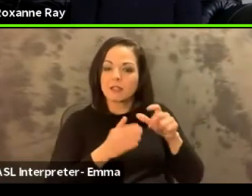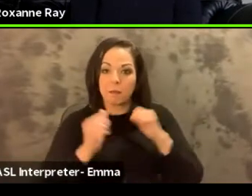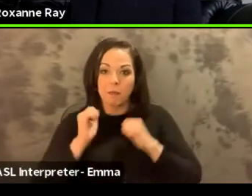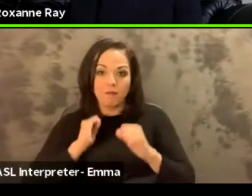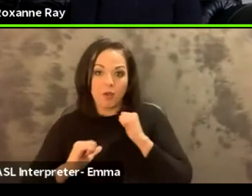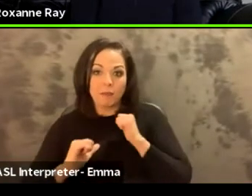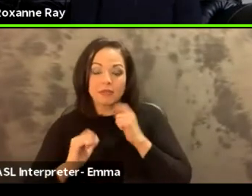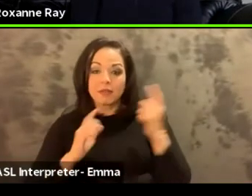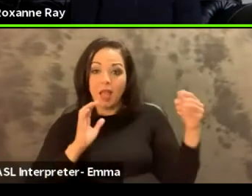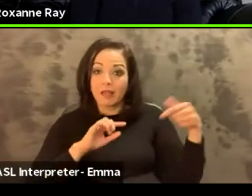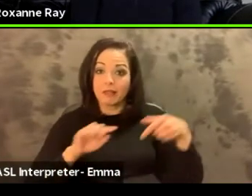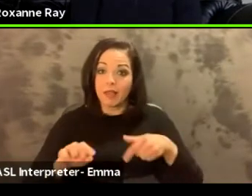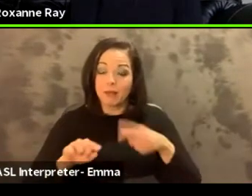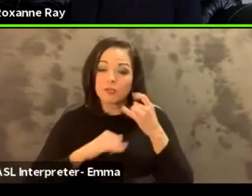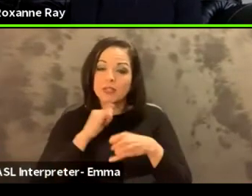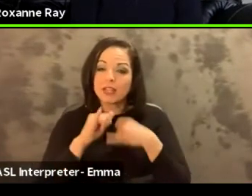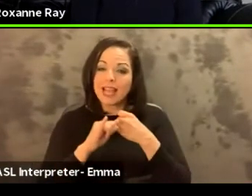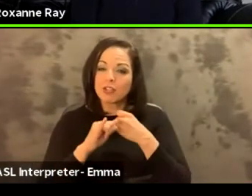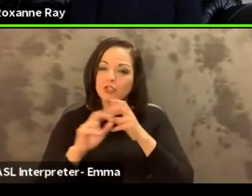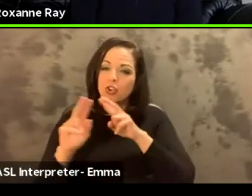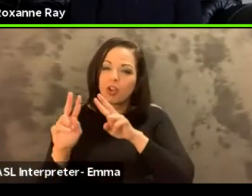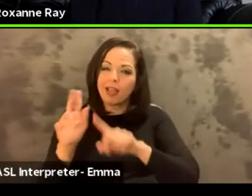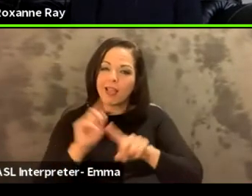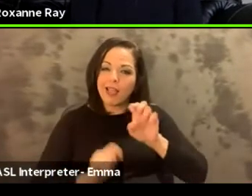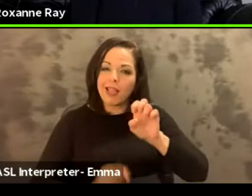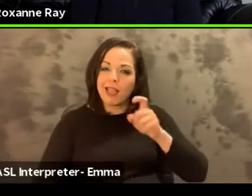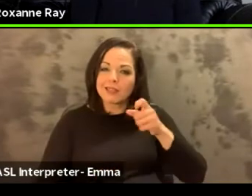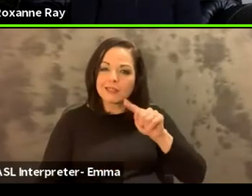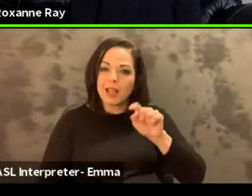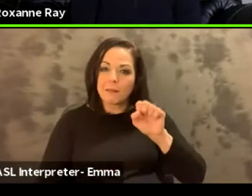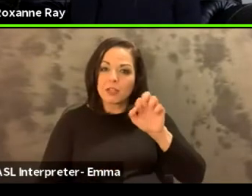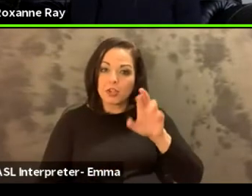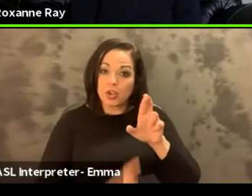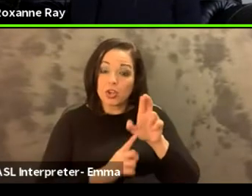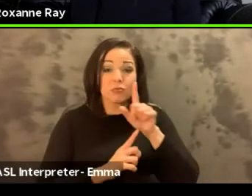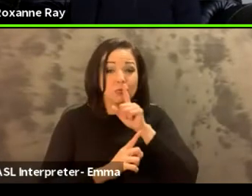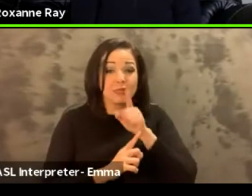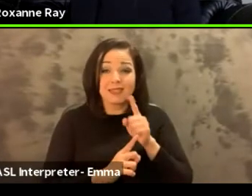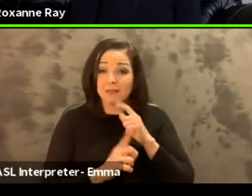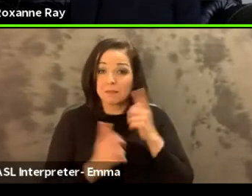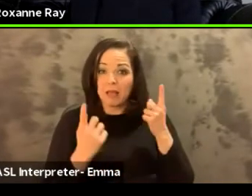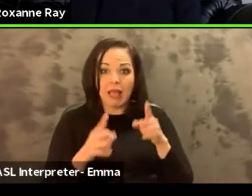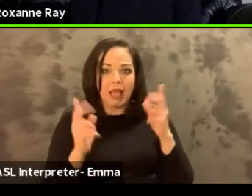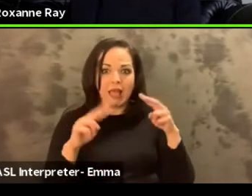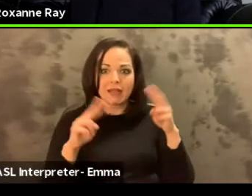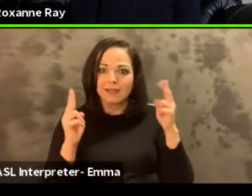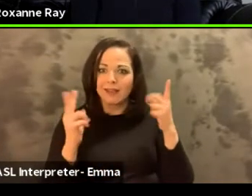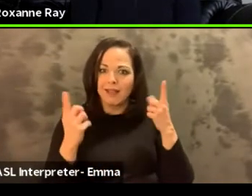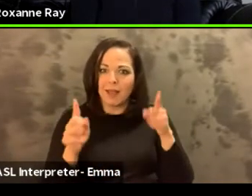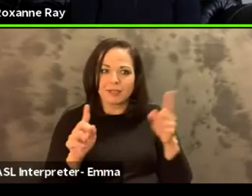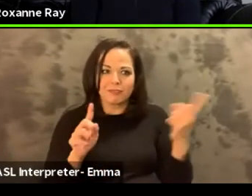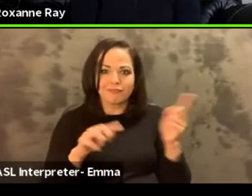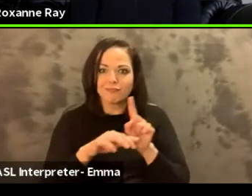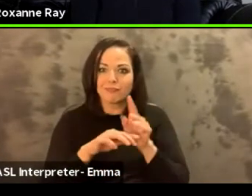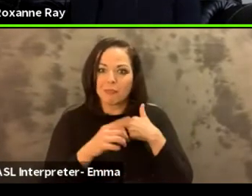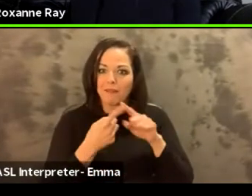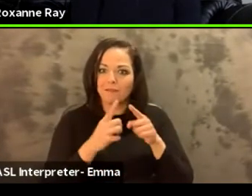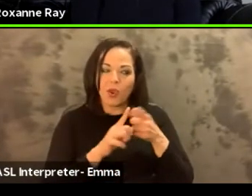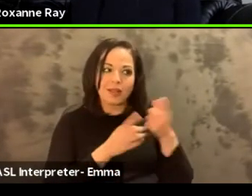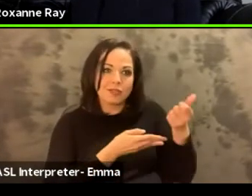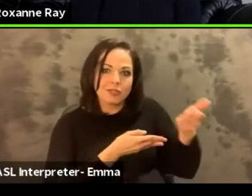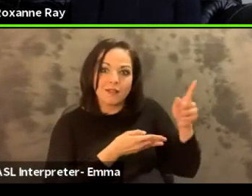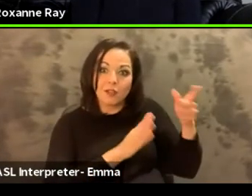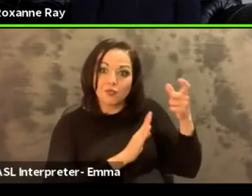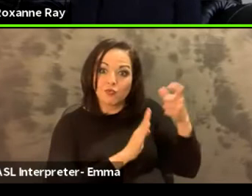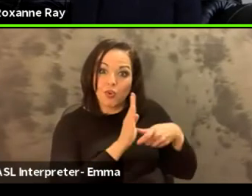International Examiner in 2006, wholly by accident, through a friend of mine who had written an article